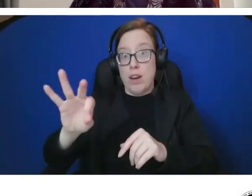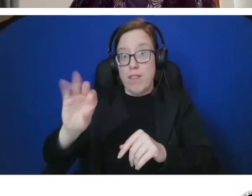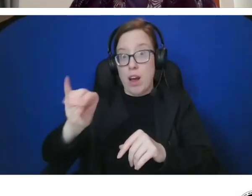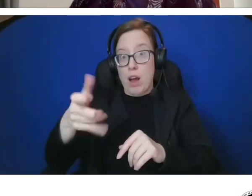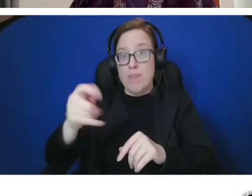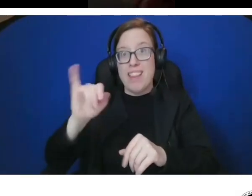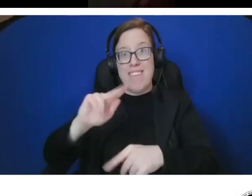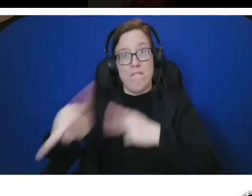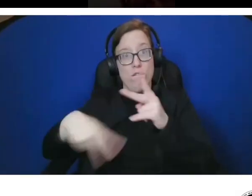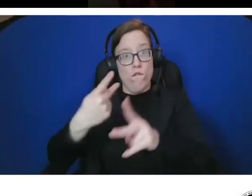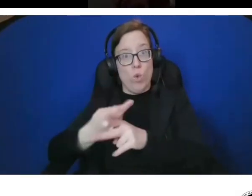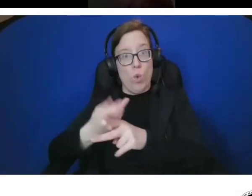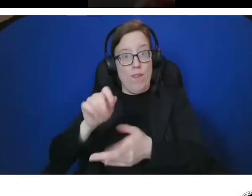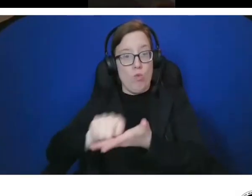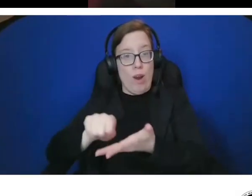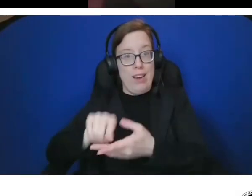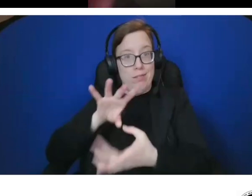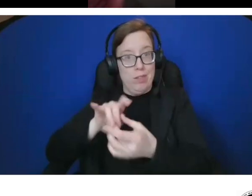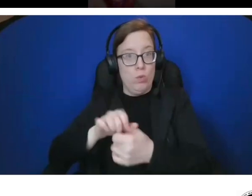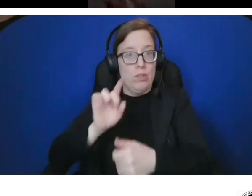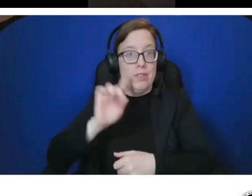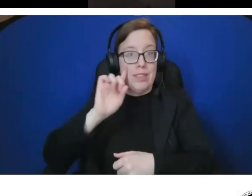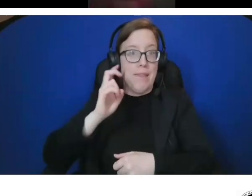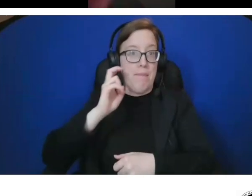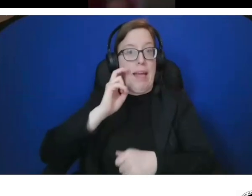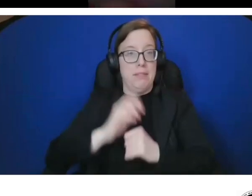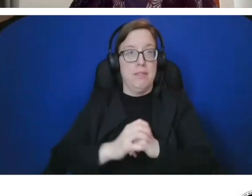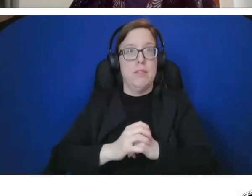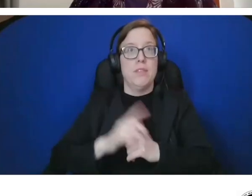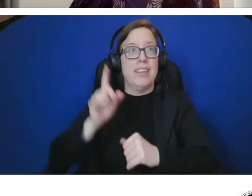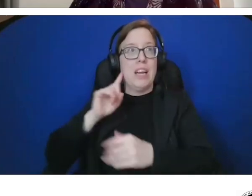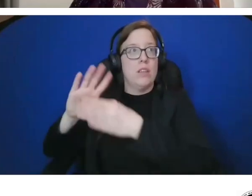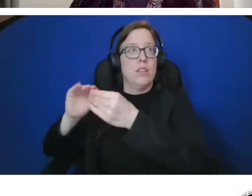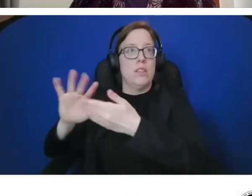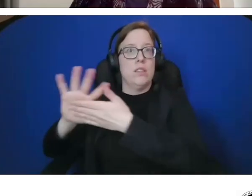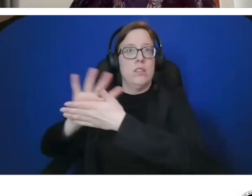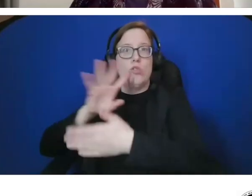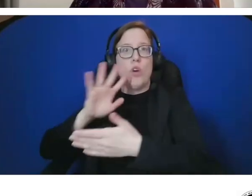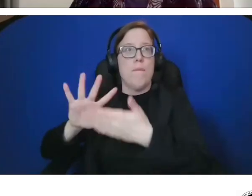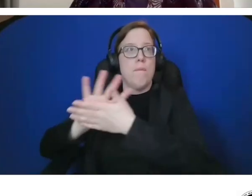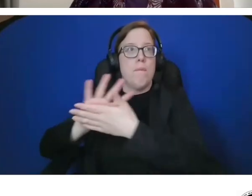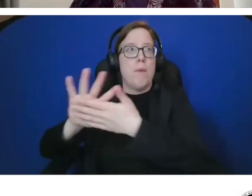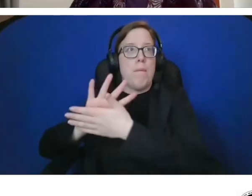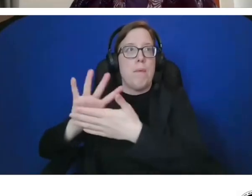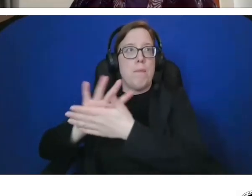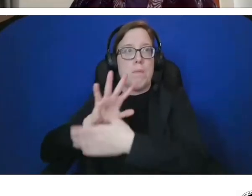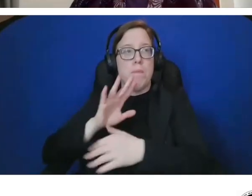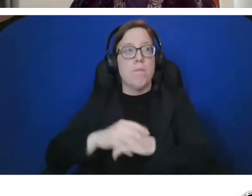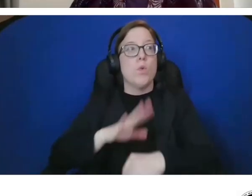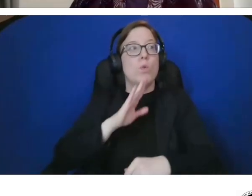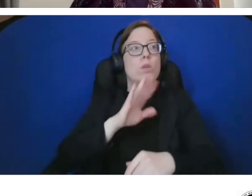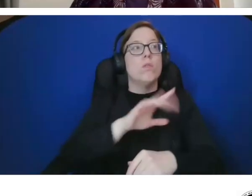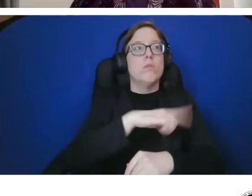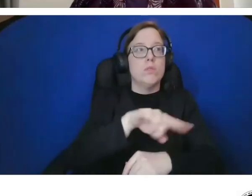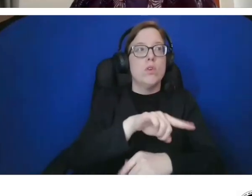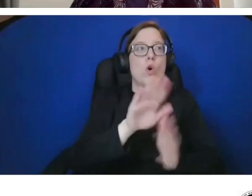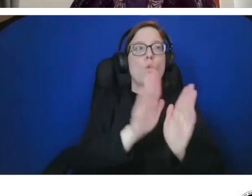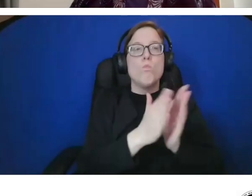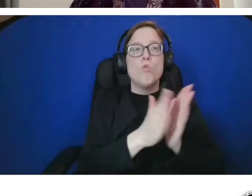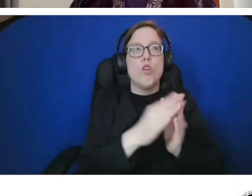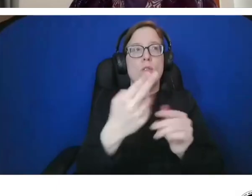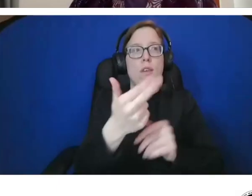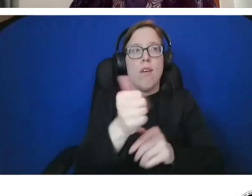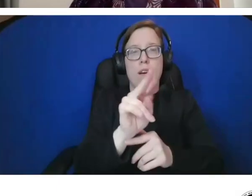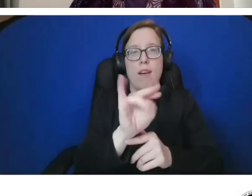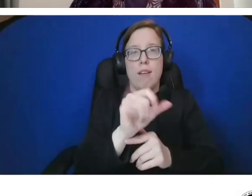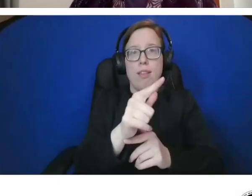form of writing, deaf blindness. We will also be thinking about book handling